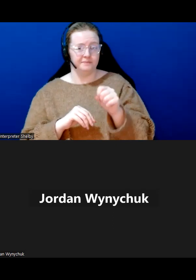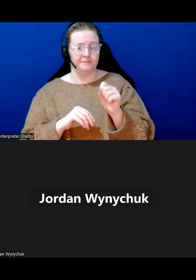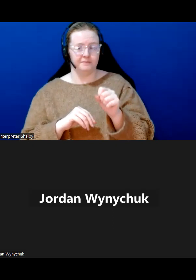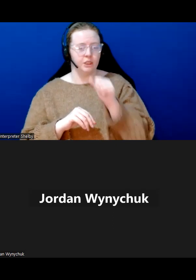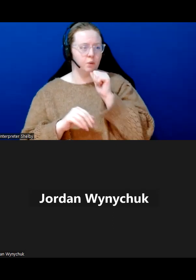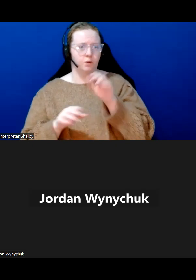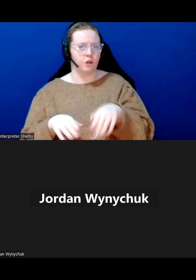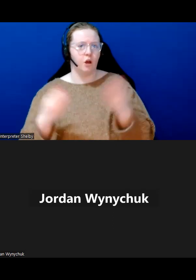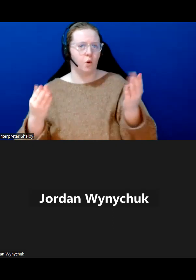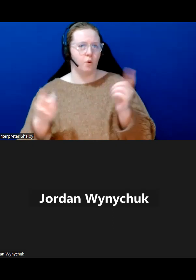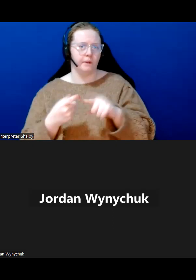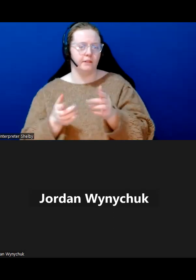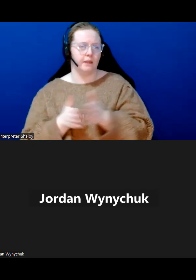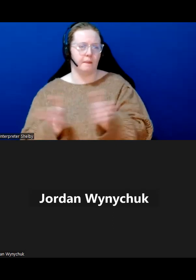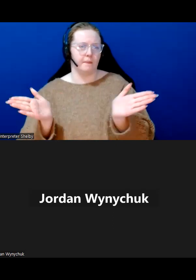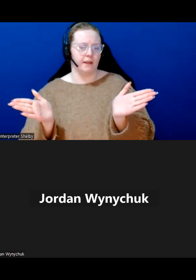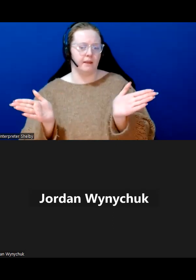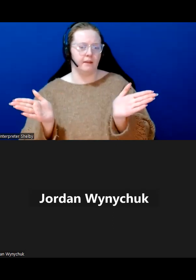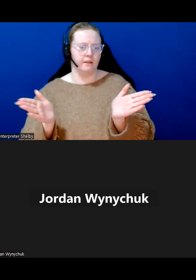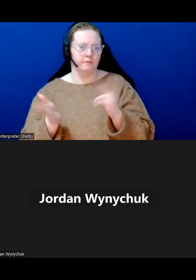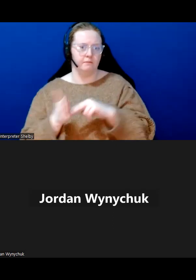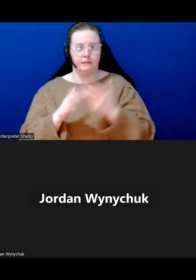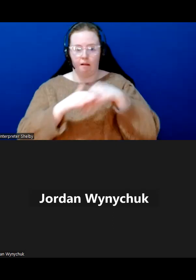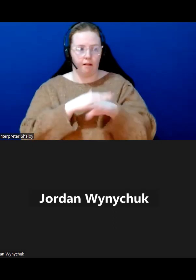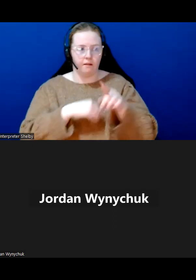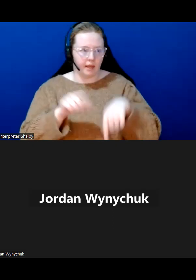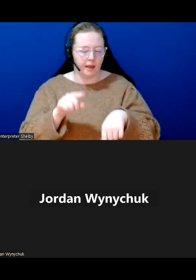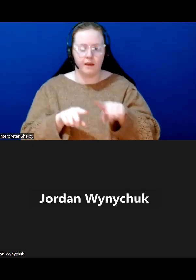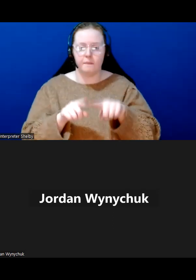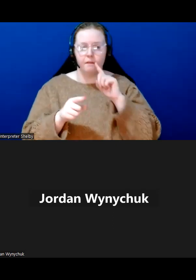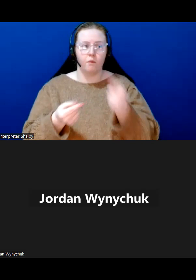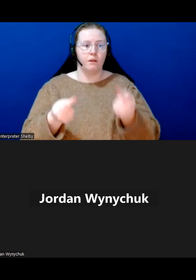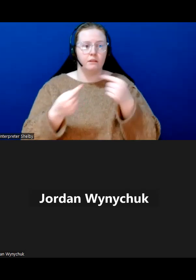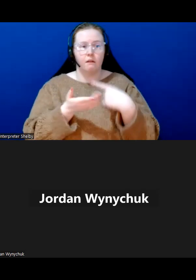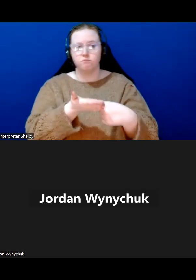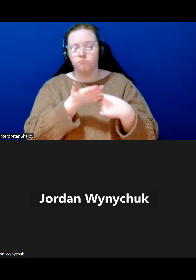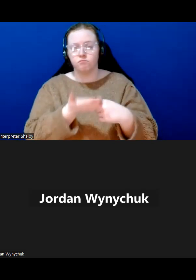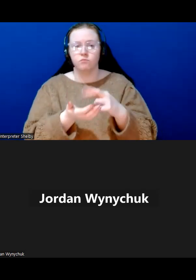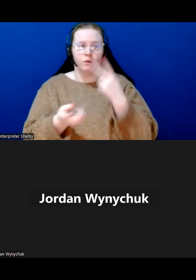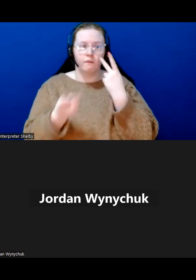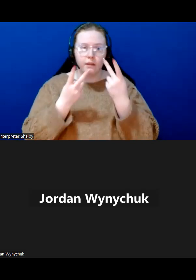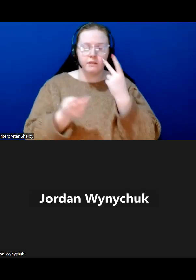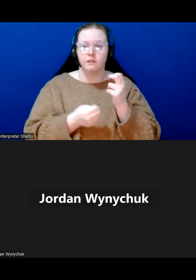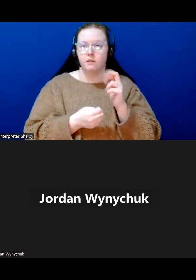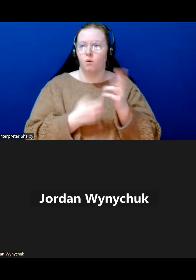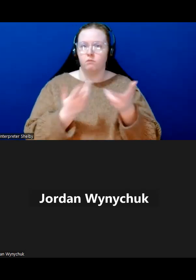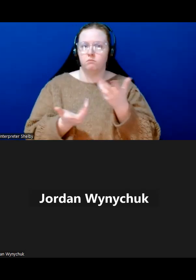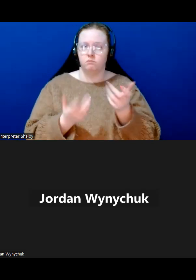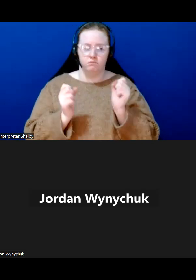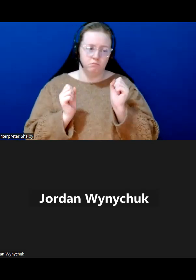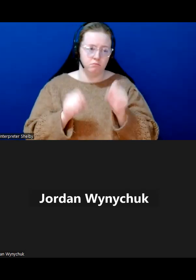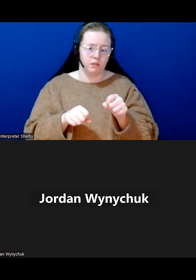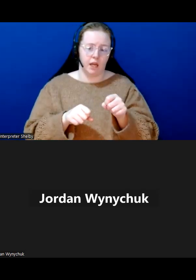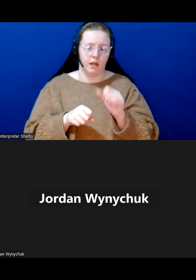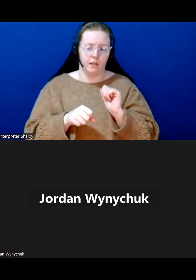open to the public, but we do. If you want to come down for a chat or a visit or something like that, we could